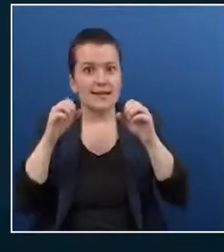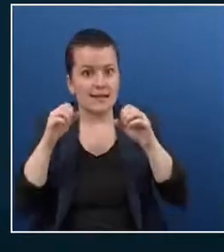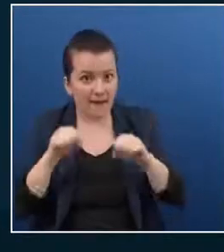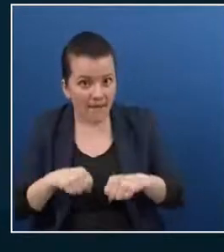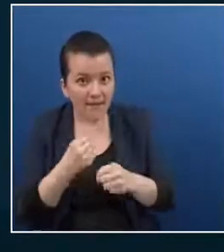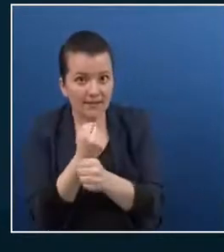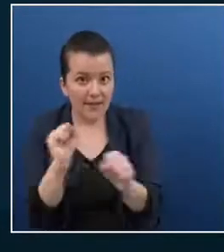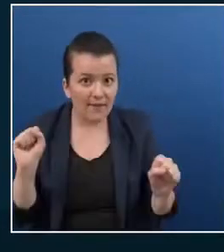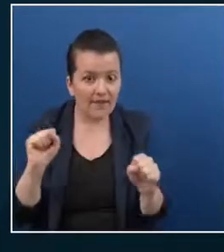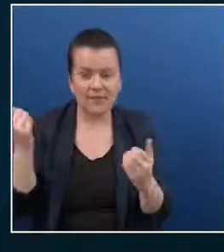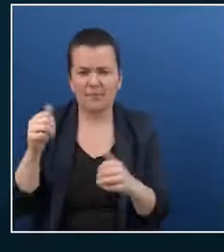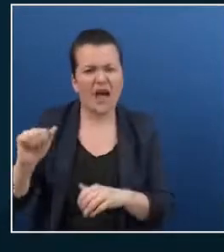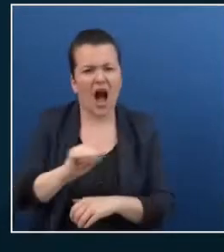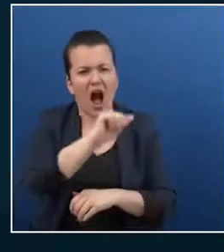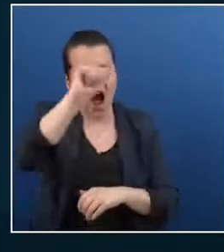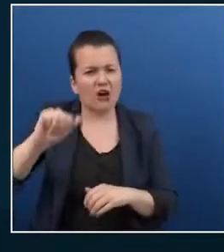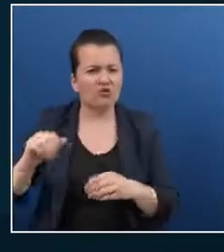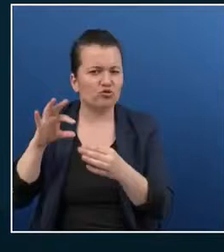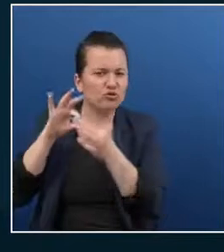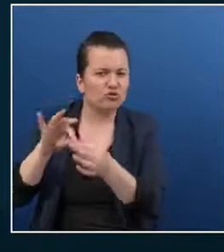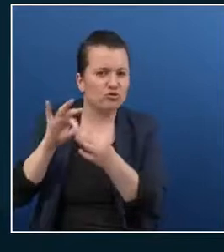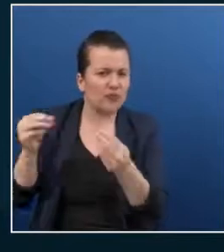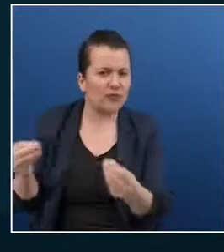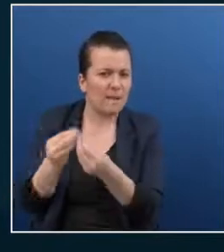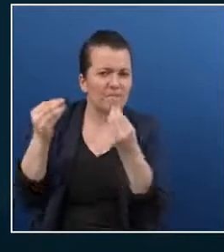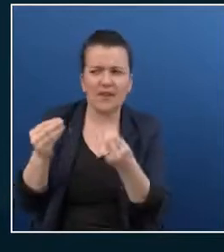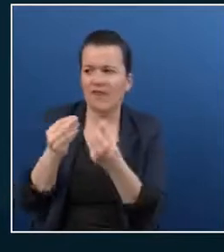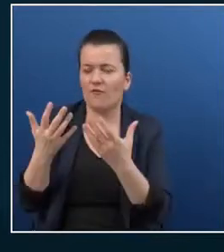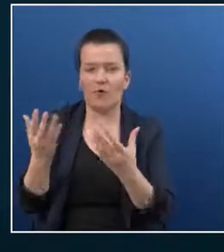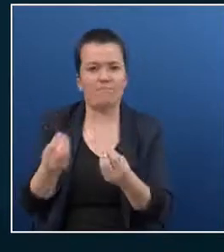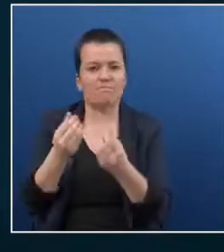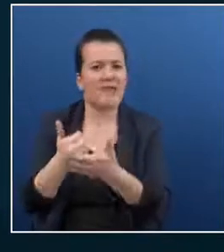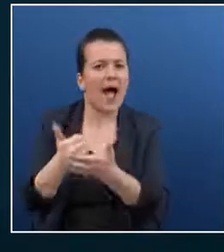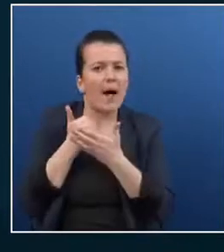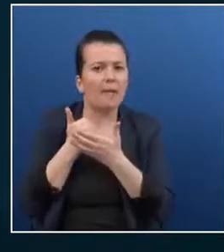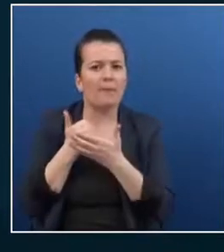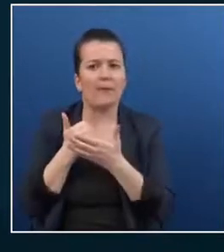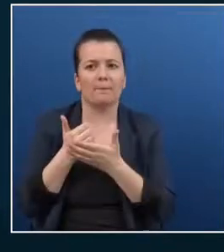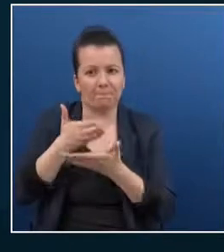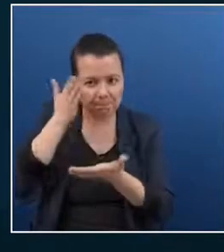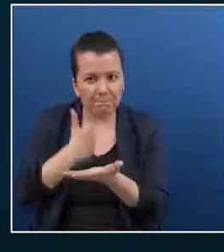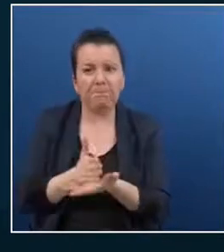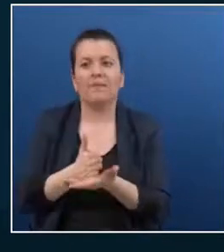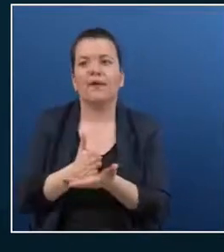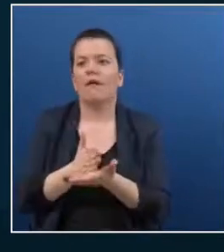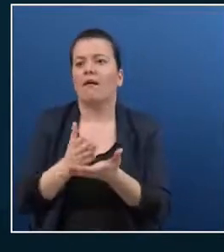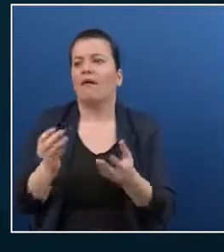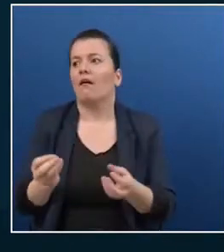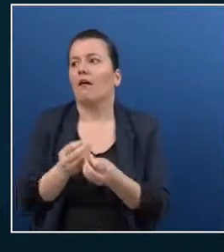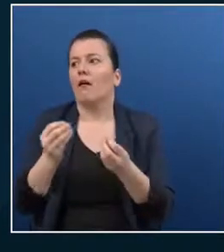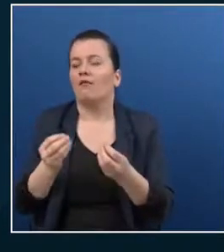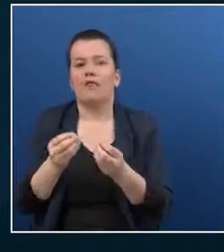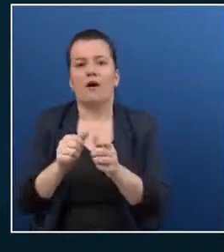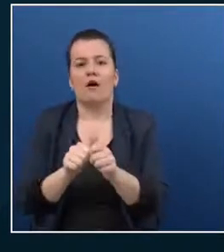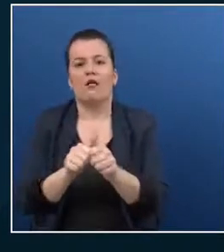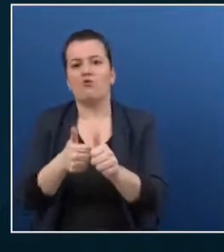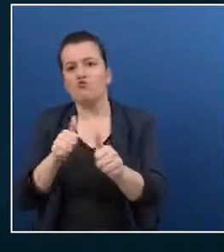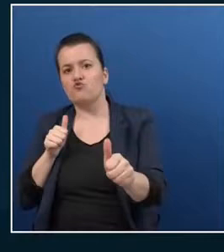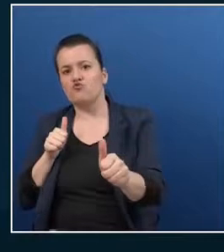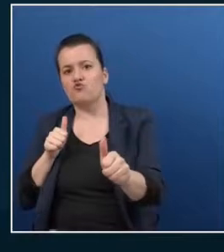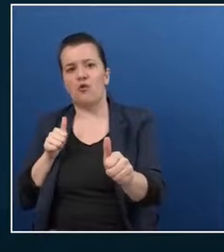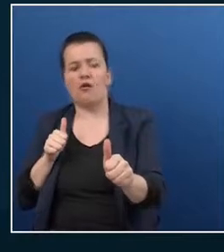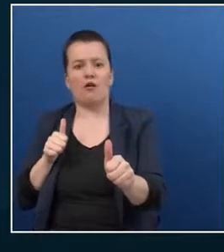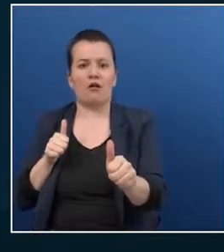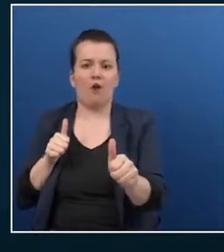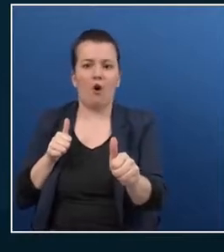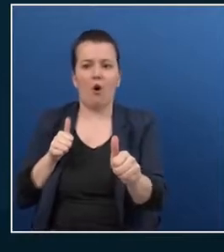Azure, that helps you to make sure that if there's any latency or any fallout in the network,